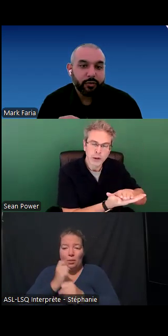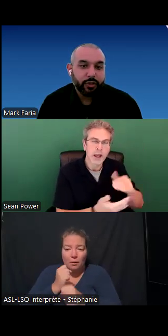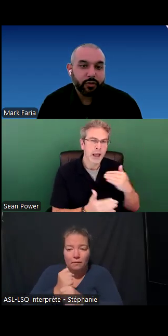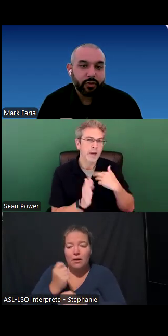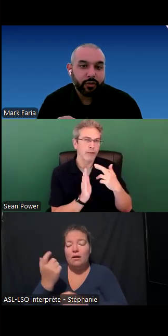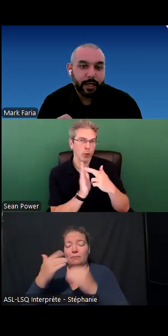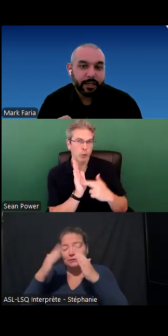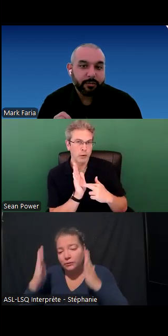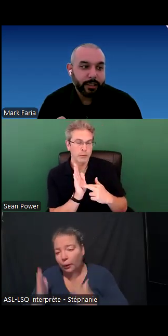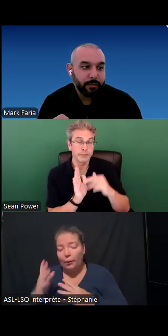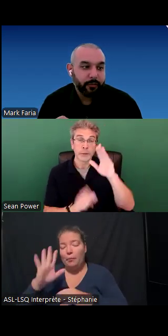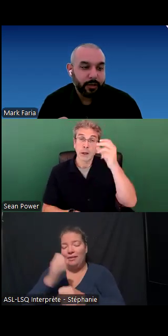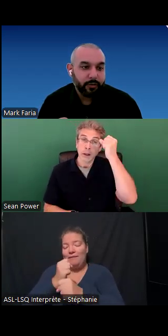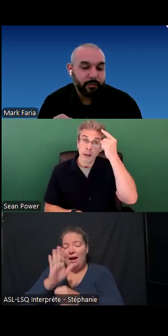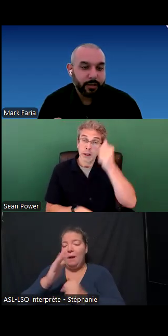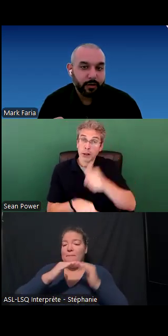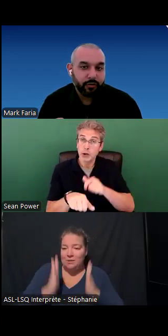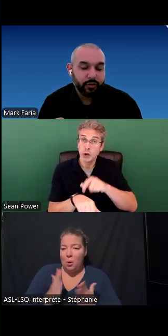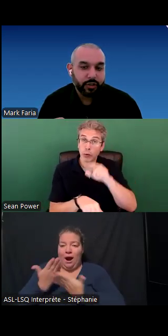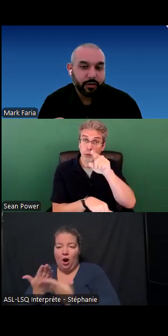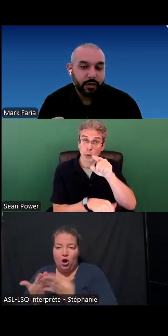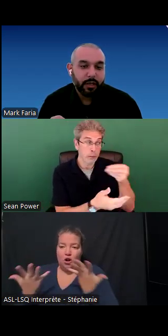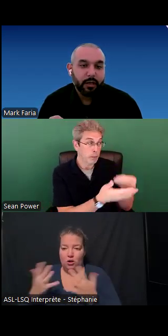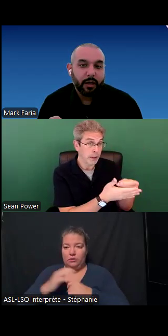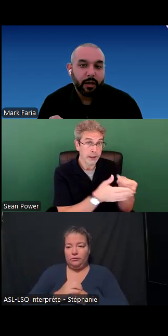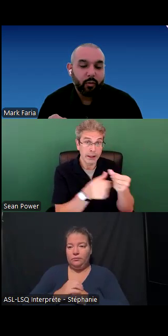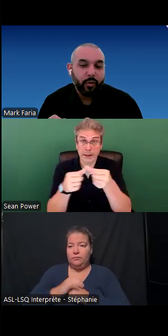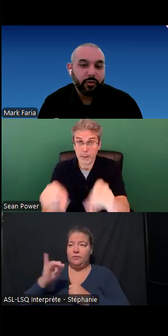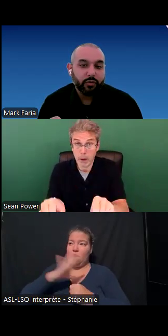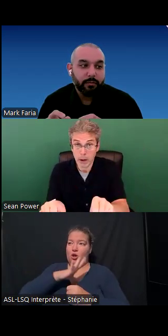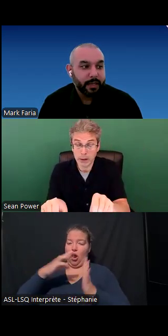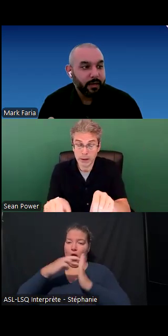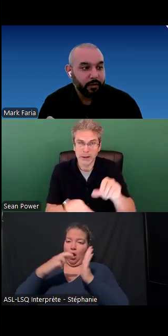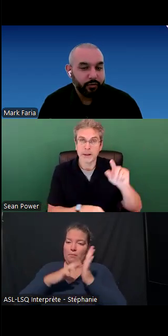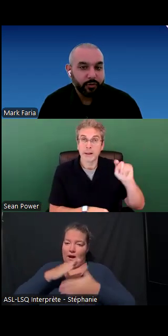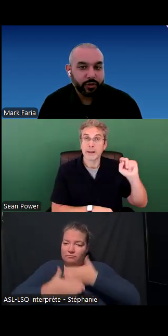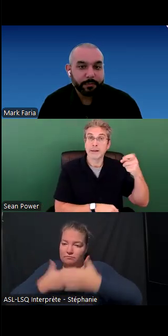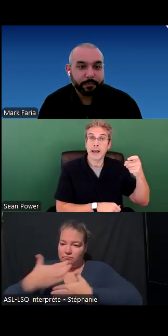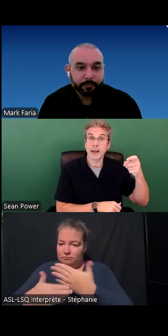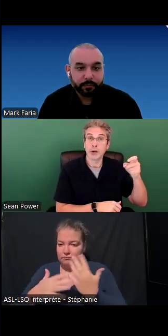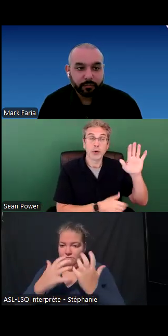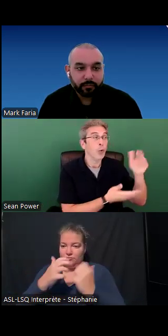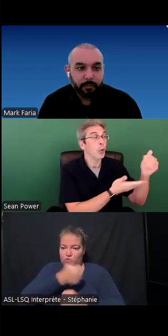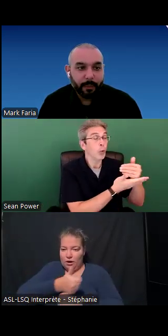does reduce your taxable income for the year that you make the contribution when you make that contribution.